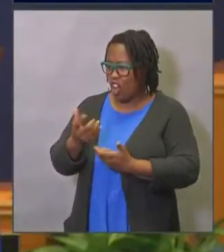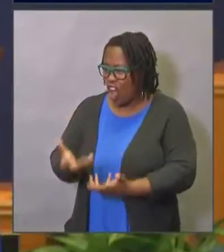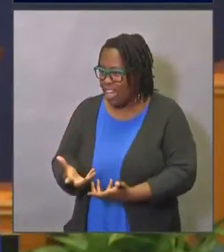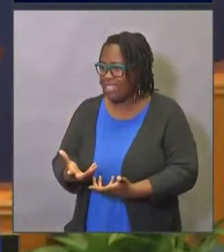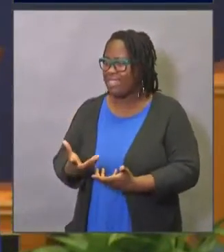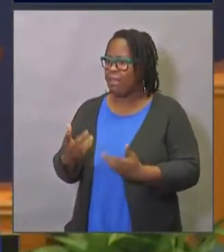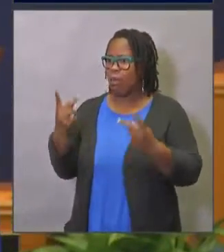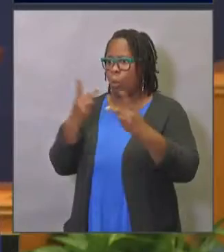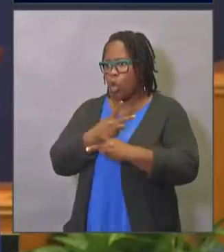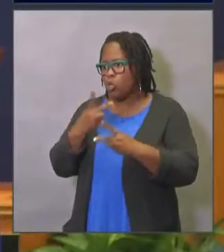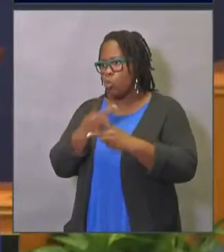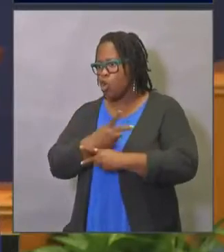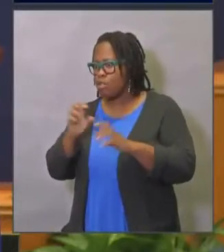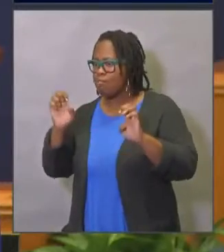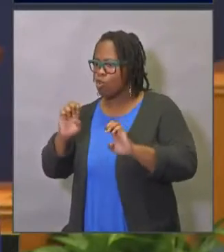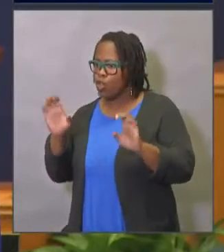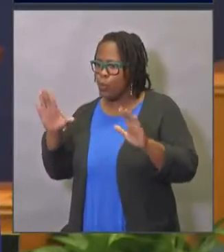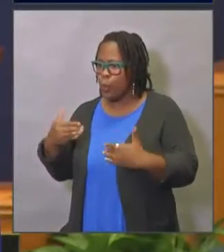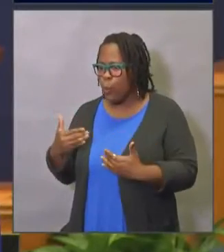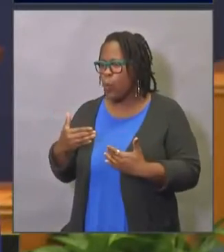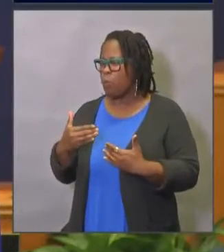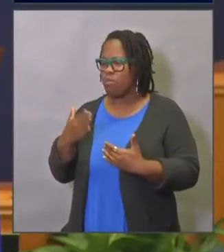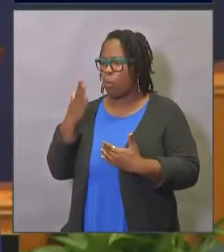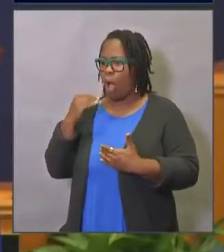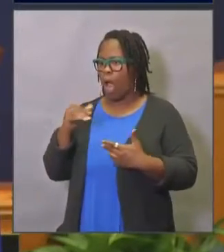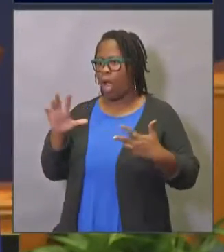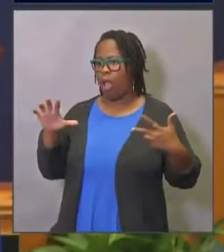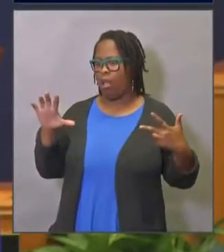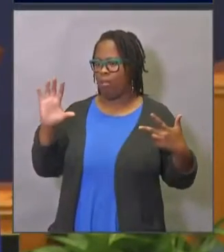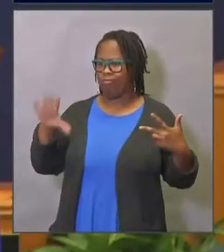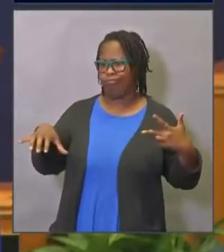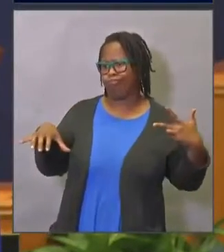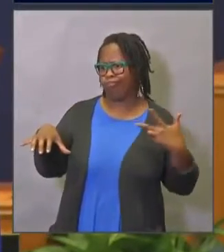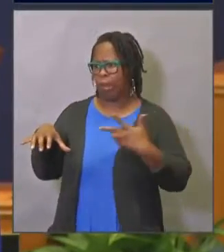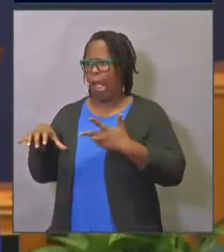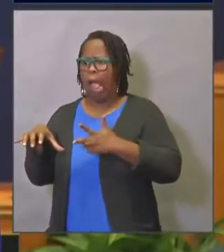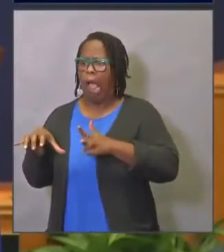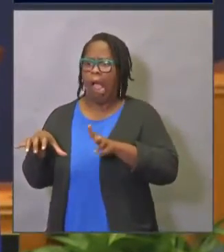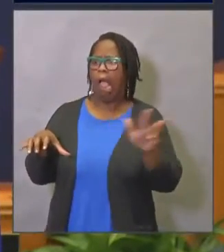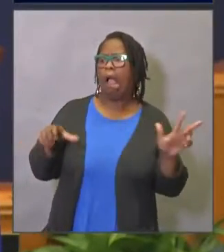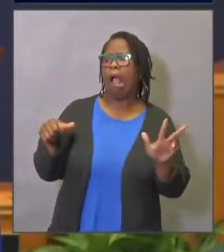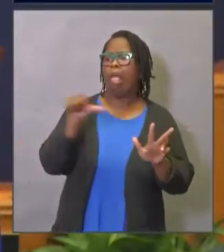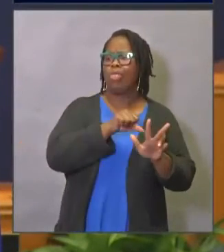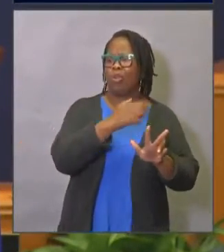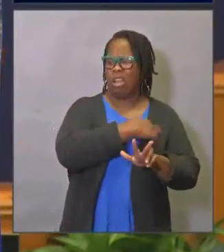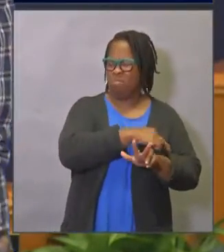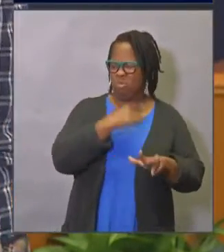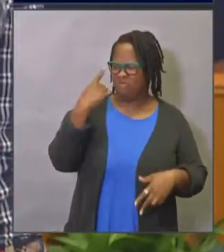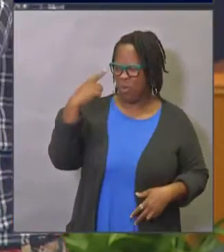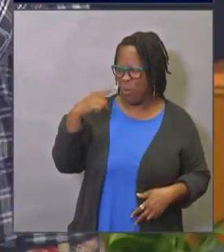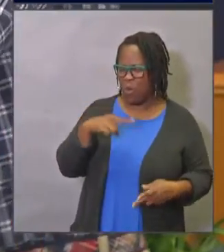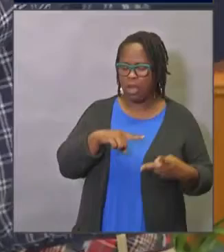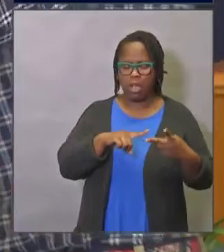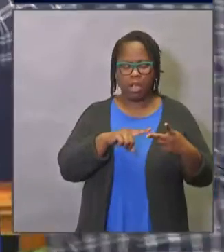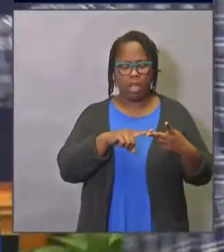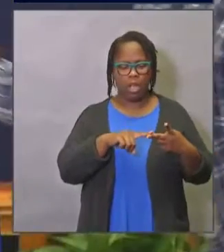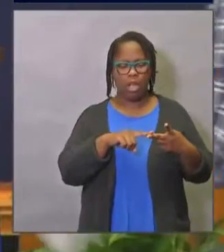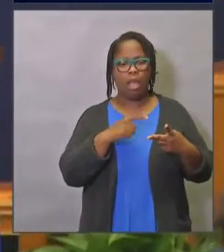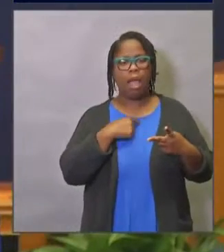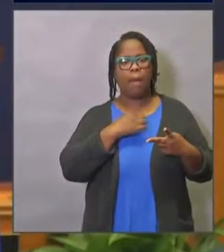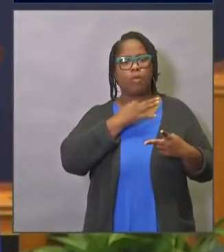rooms and in causing the need for the diversions? And I'd also like to ask about the